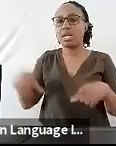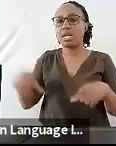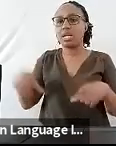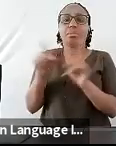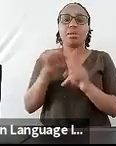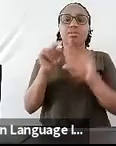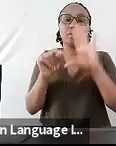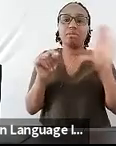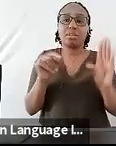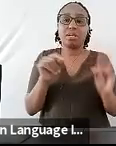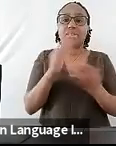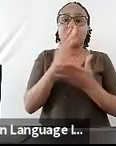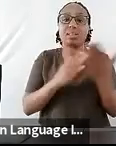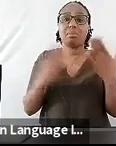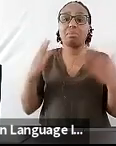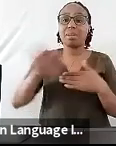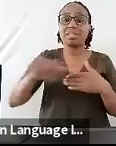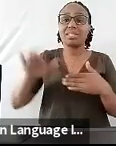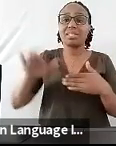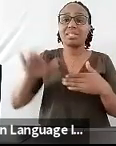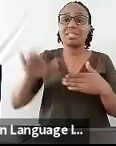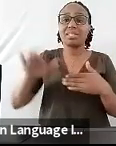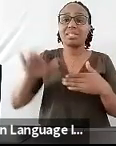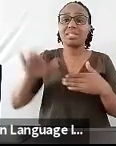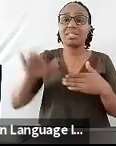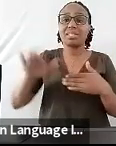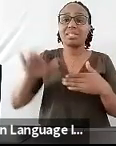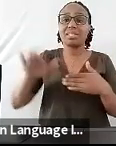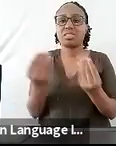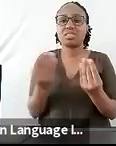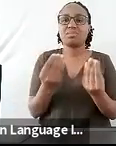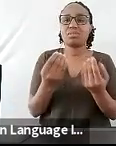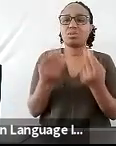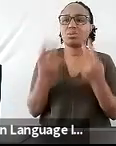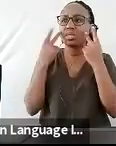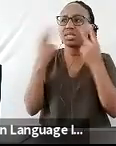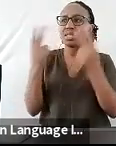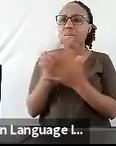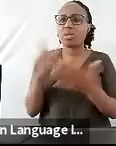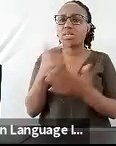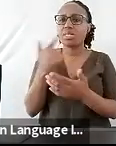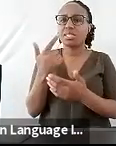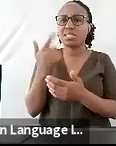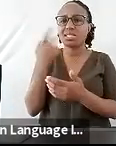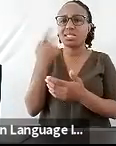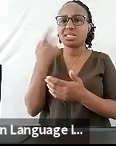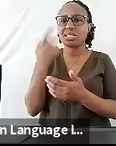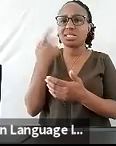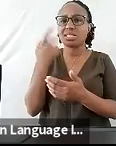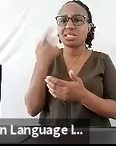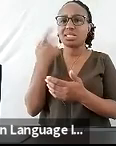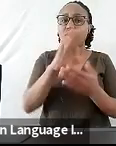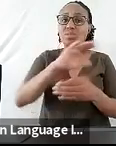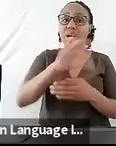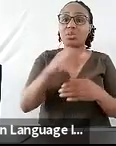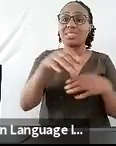you will understand the nuances, and you might look at somewhere and say, yes, this part of town is rough, but Nairobi too has its, you know, it's dangerous power